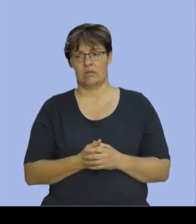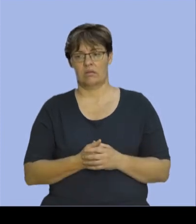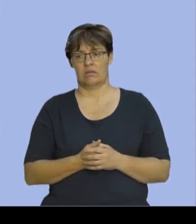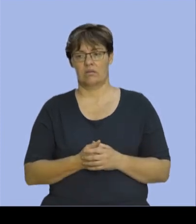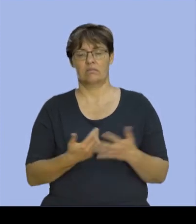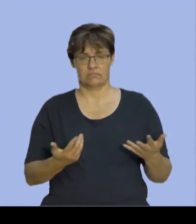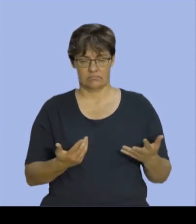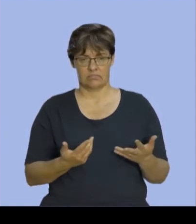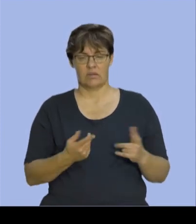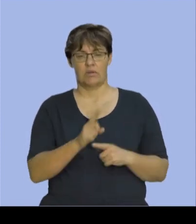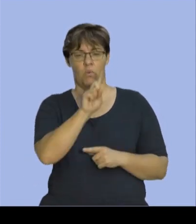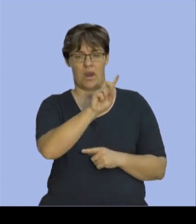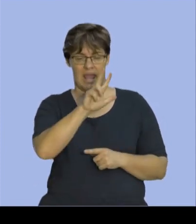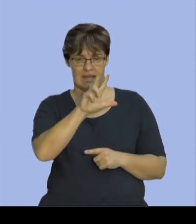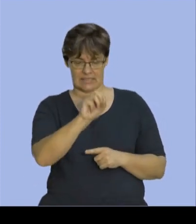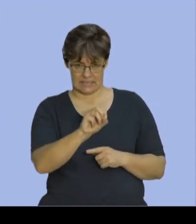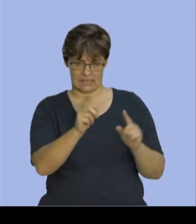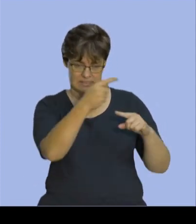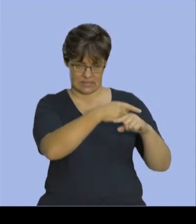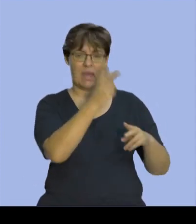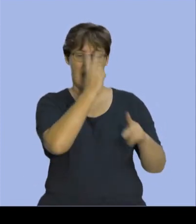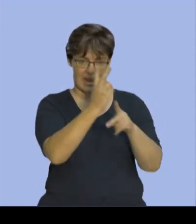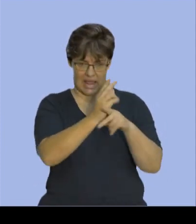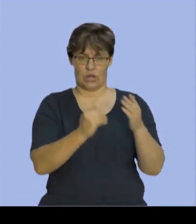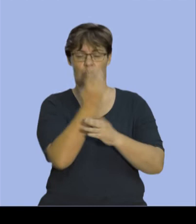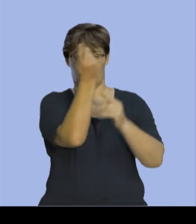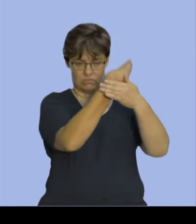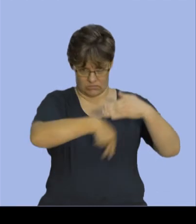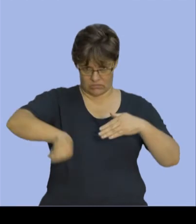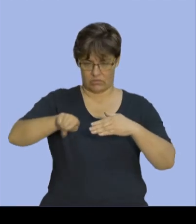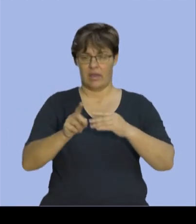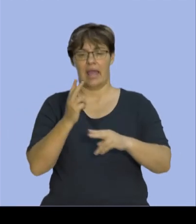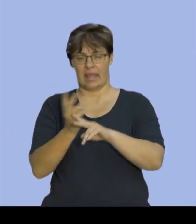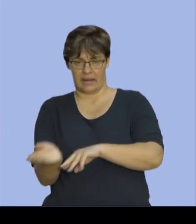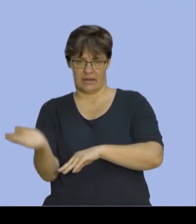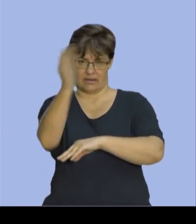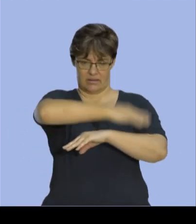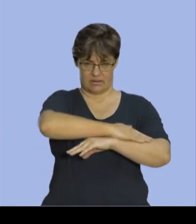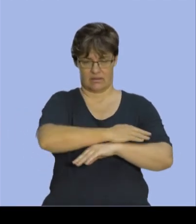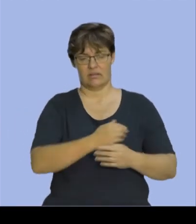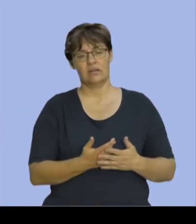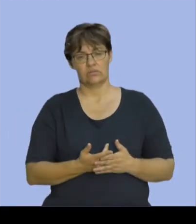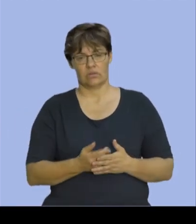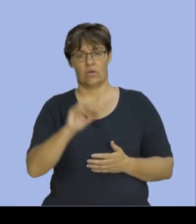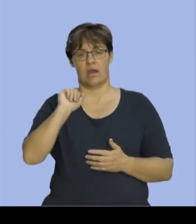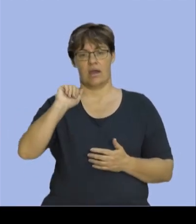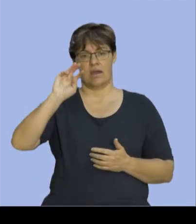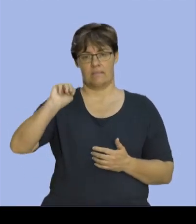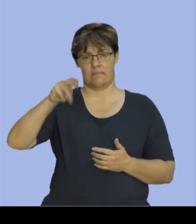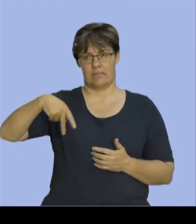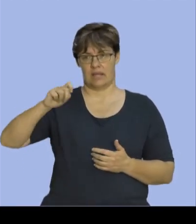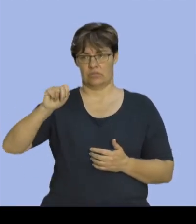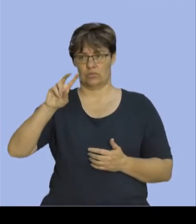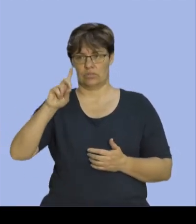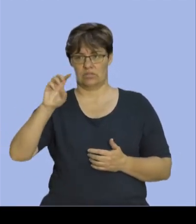actually, or rotation I mean, it is actually after 180 degrees. Now with the amplitude,